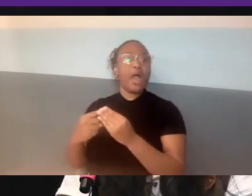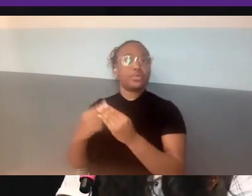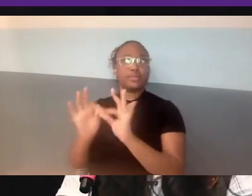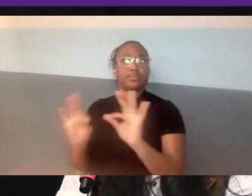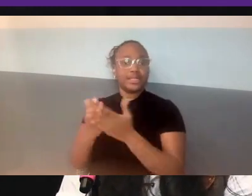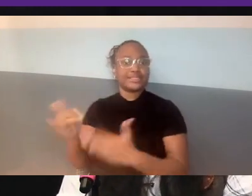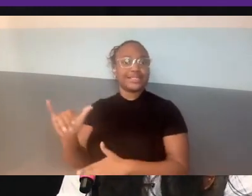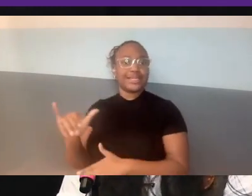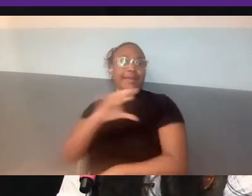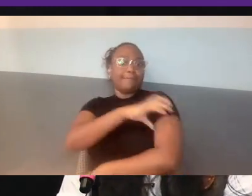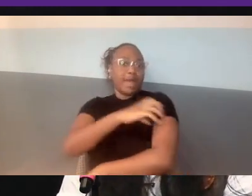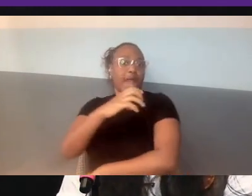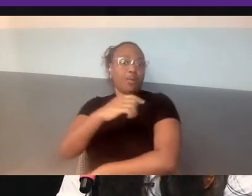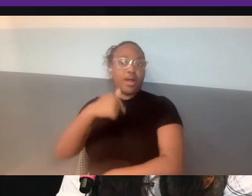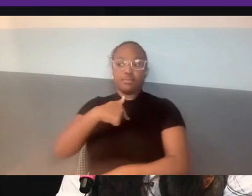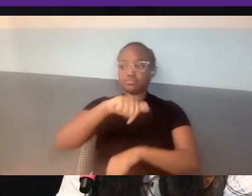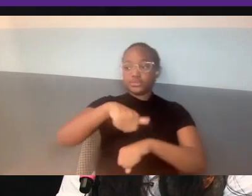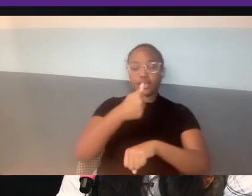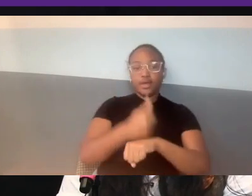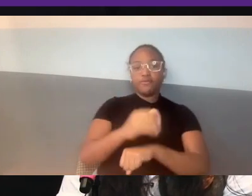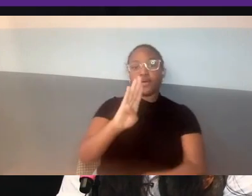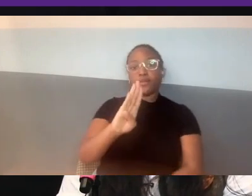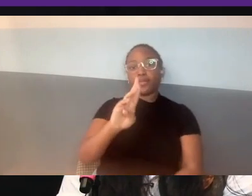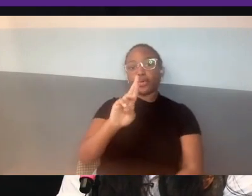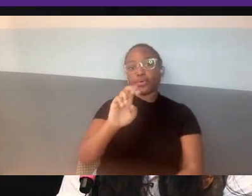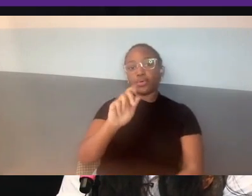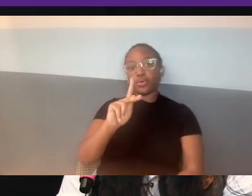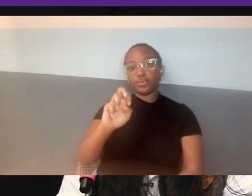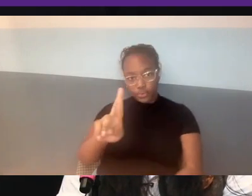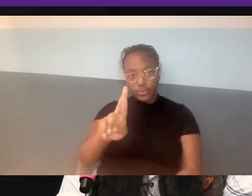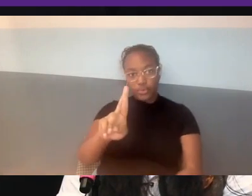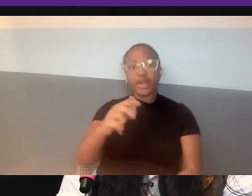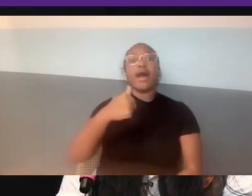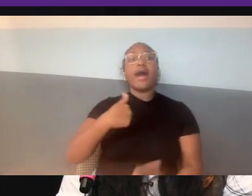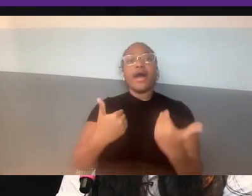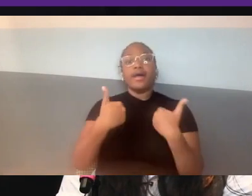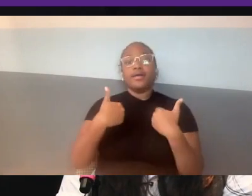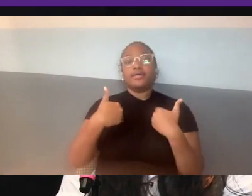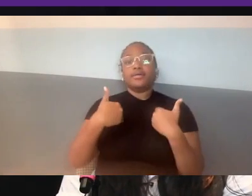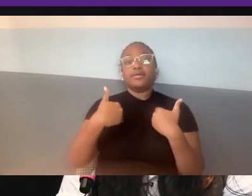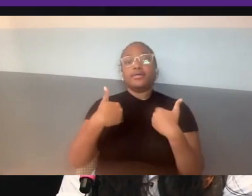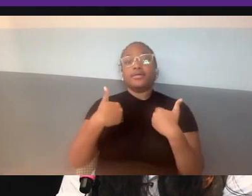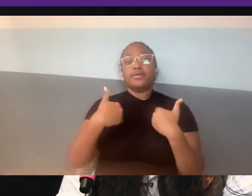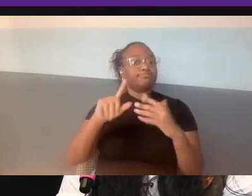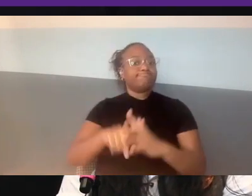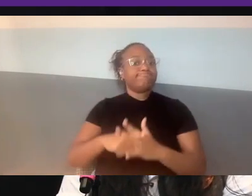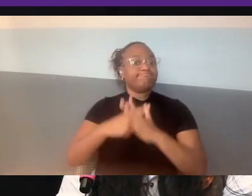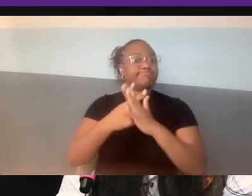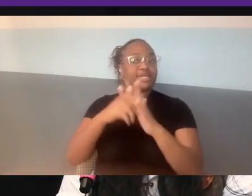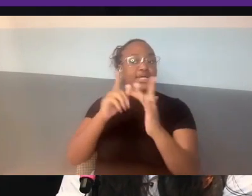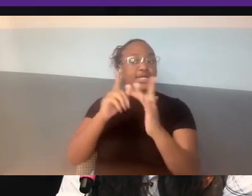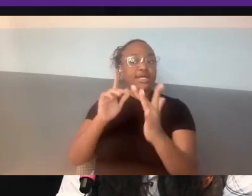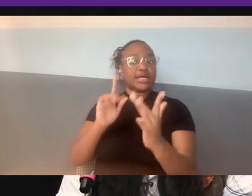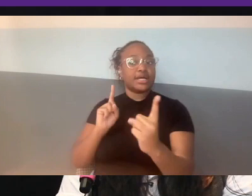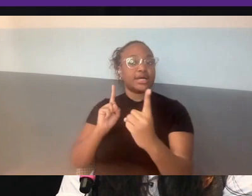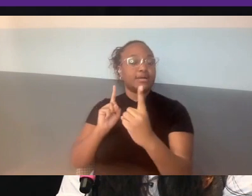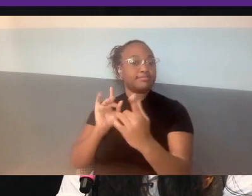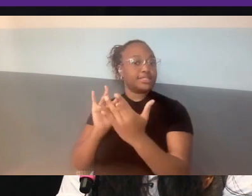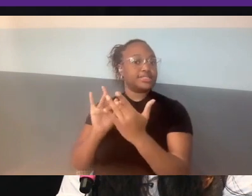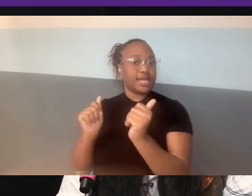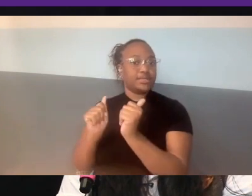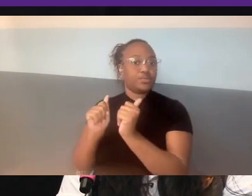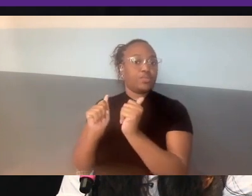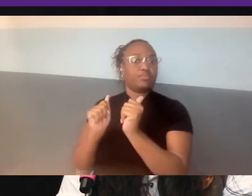the person who had the initial contact with Mellon, does a lot of the negotiating with UVA. That is